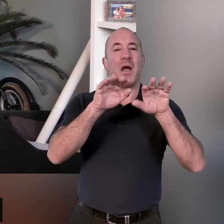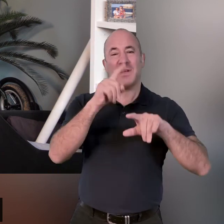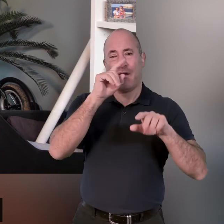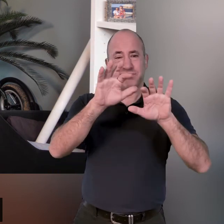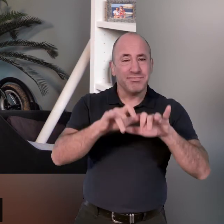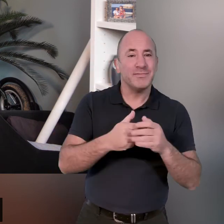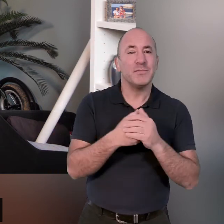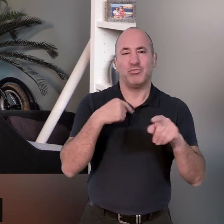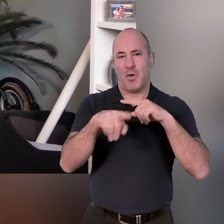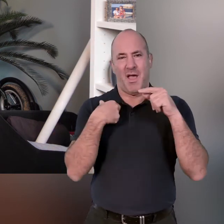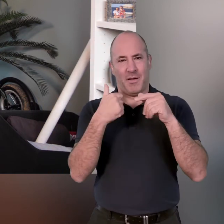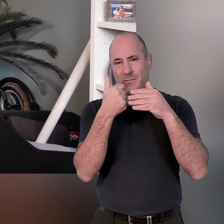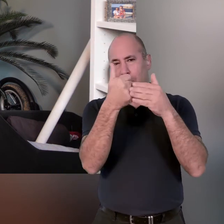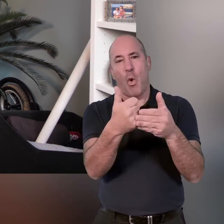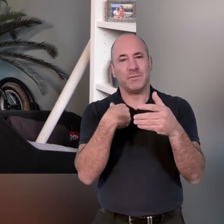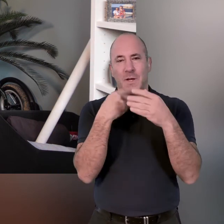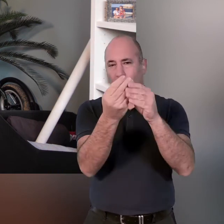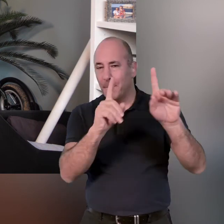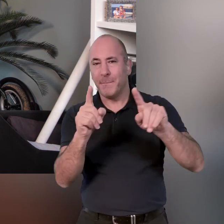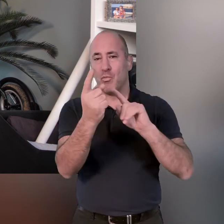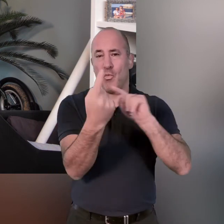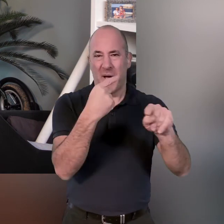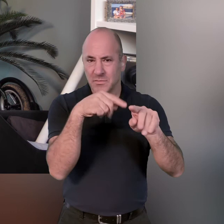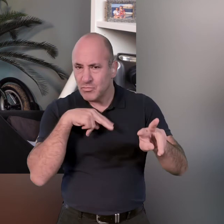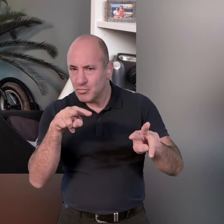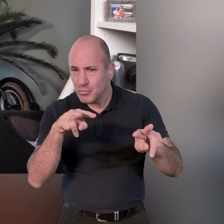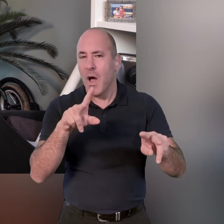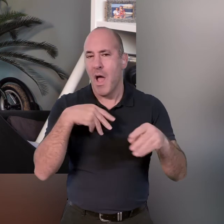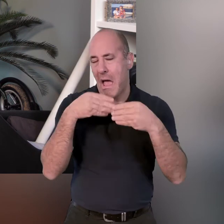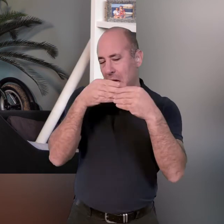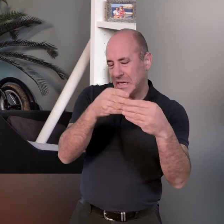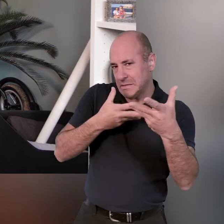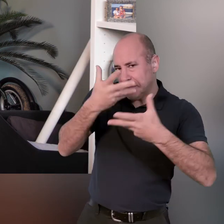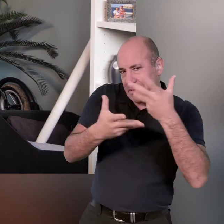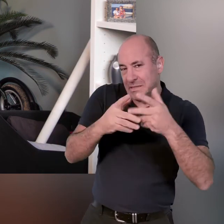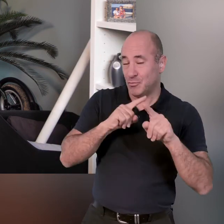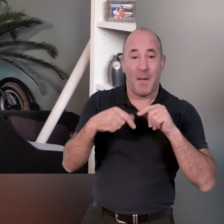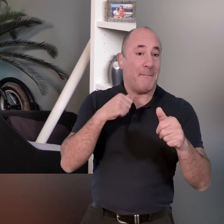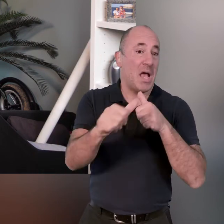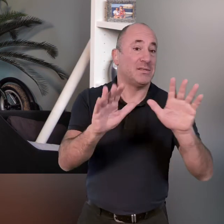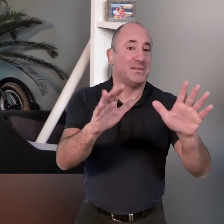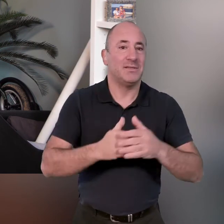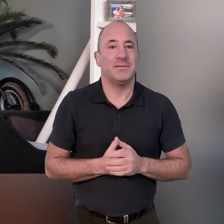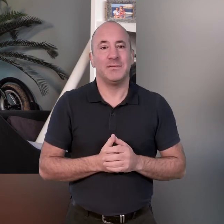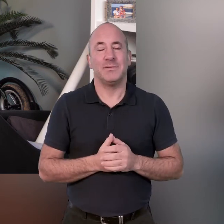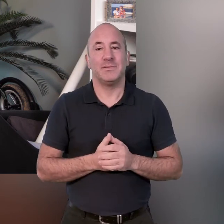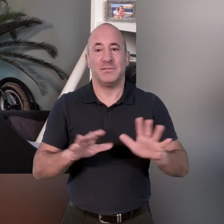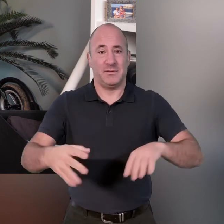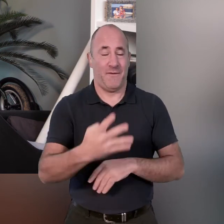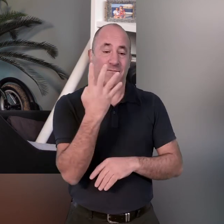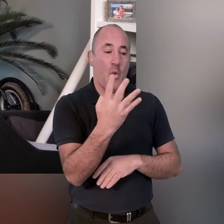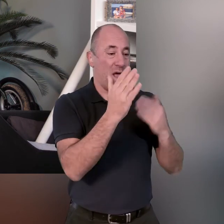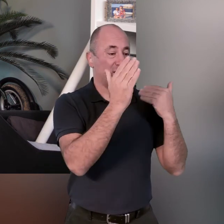the comments section down below and I will help you out. Just put a comment and I can give you some guidance to the best of my